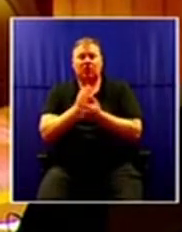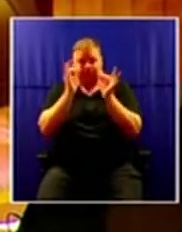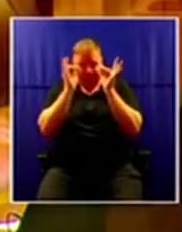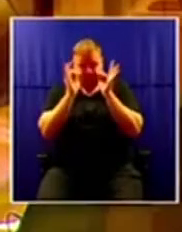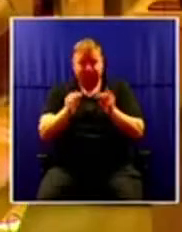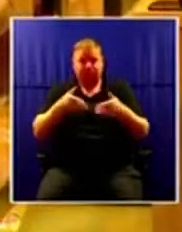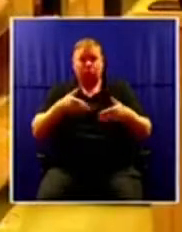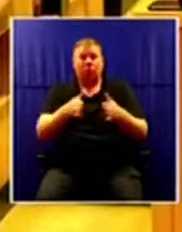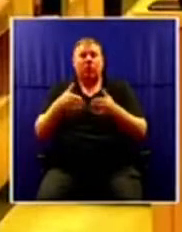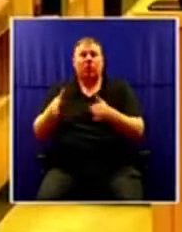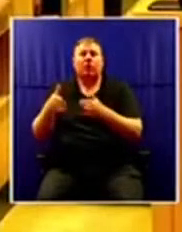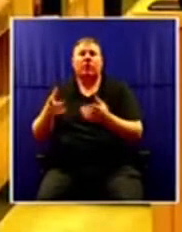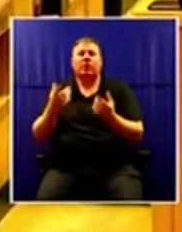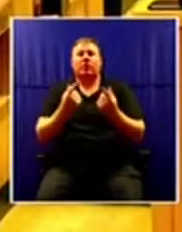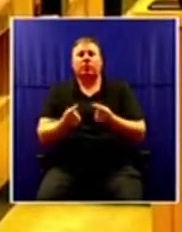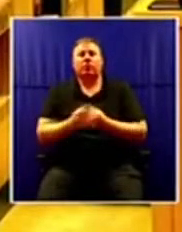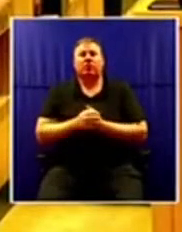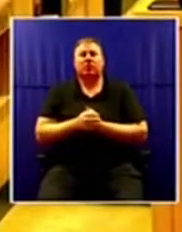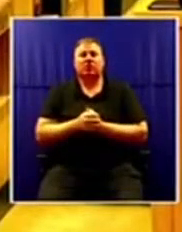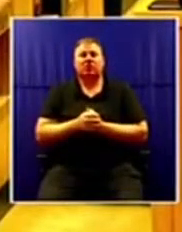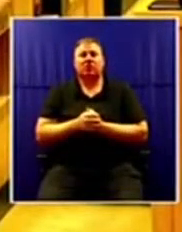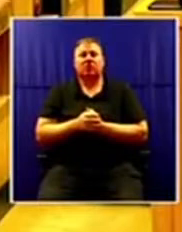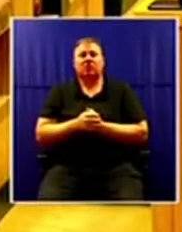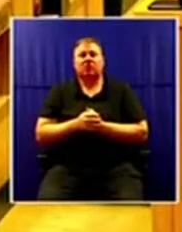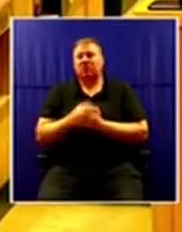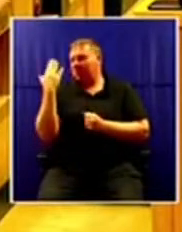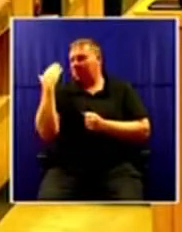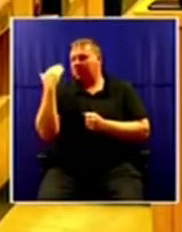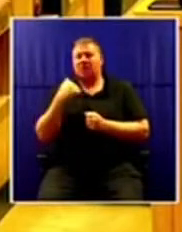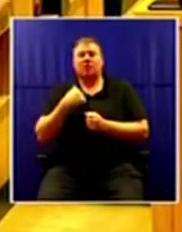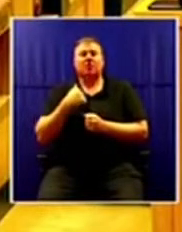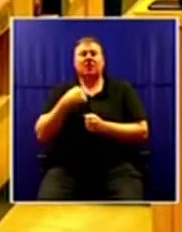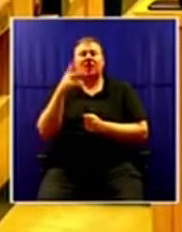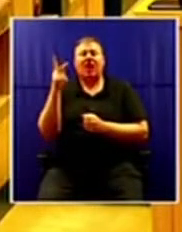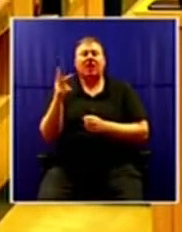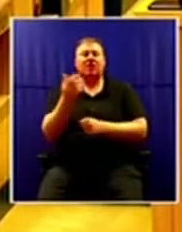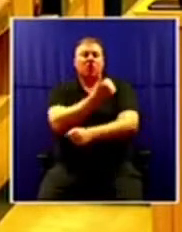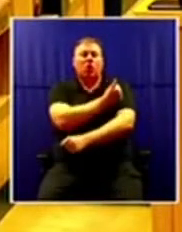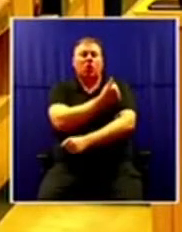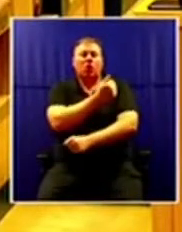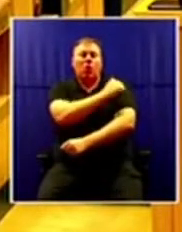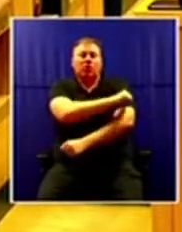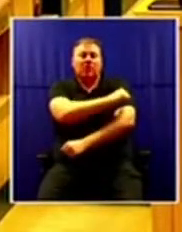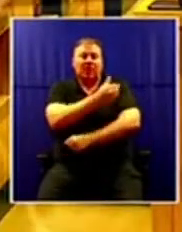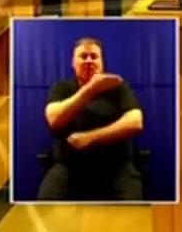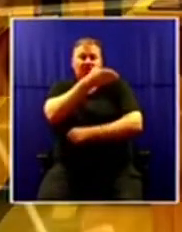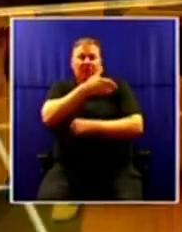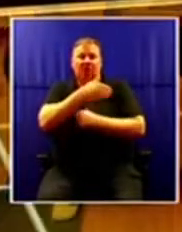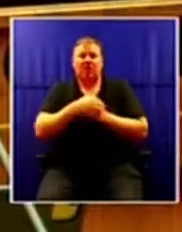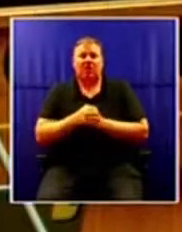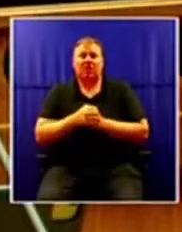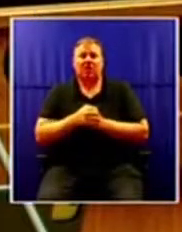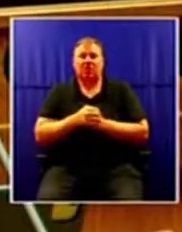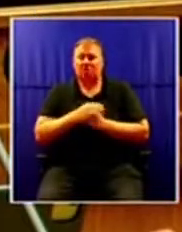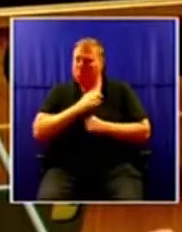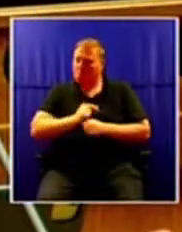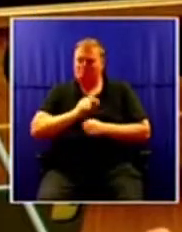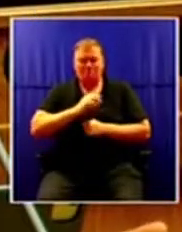way. Yesterday, when I went to Khayelitsha Hospital, it was like clockwork.